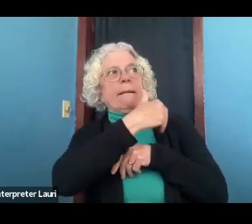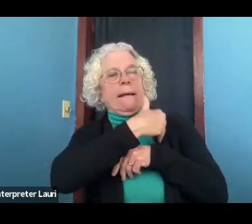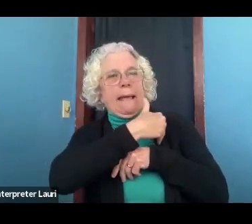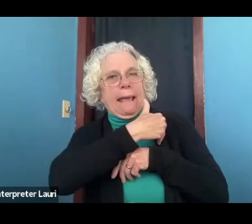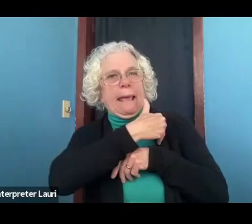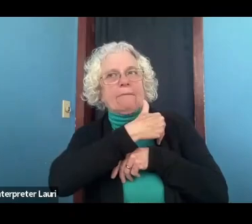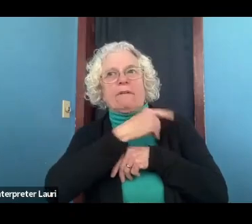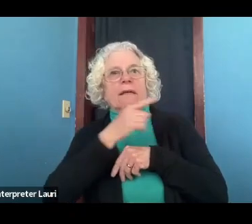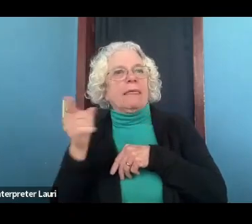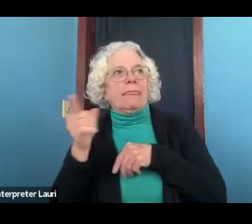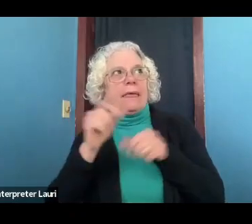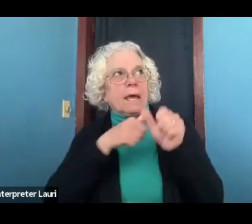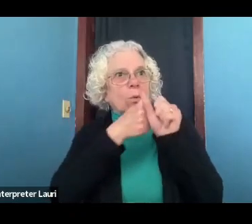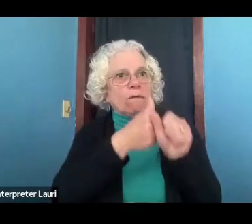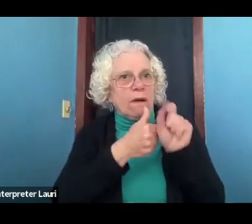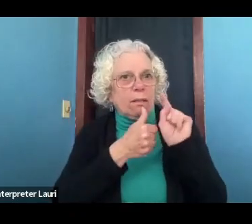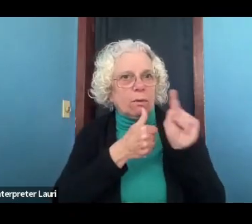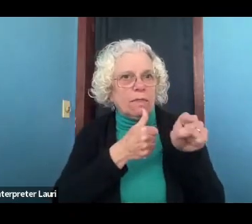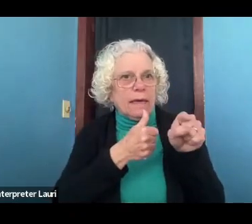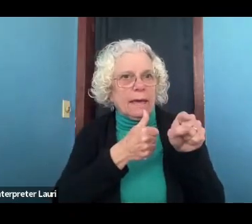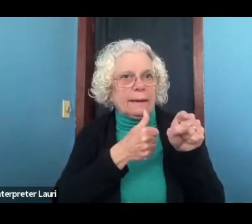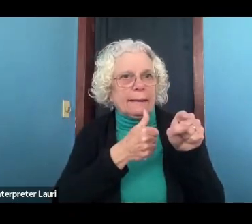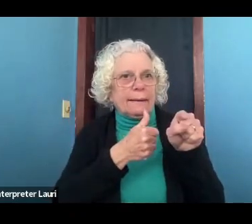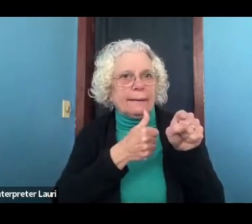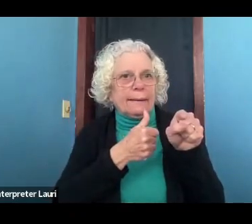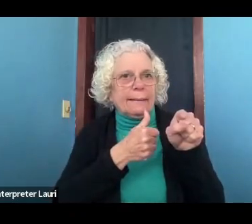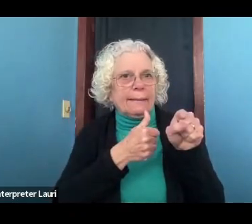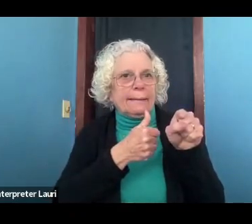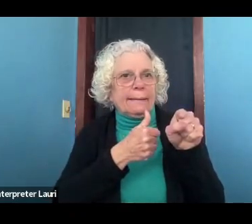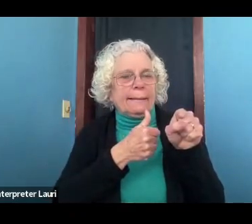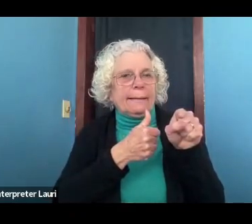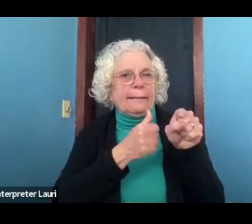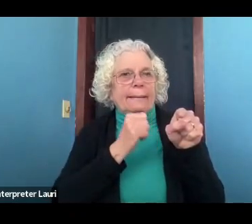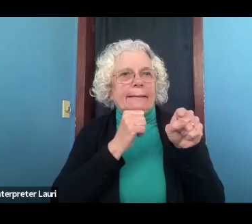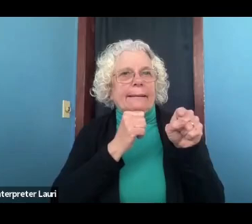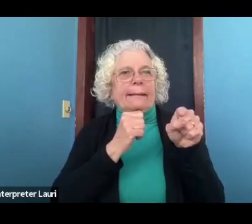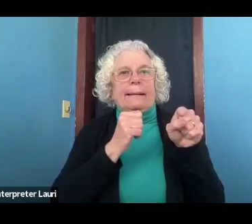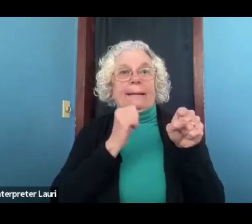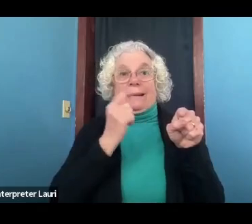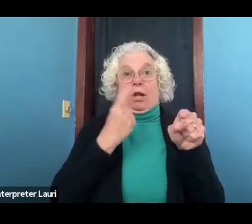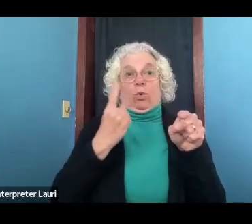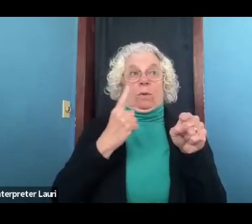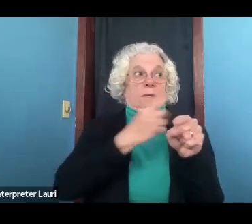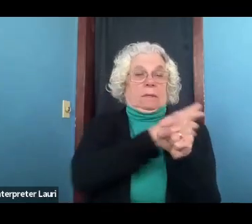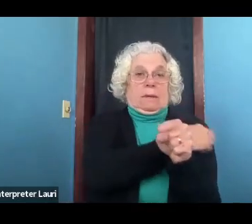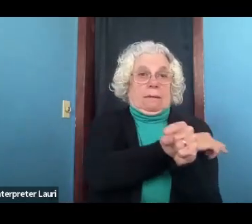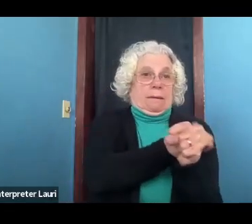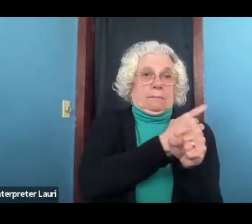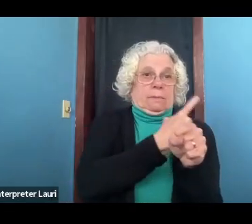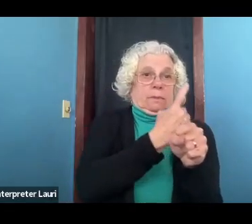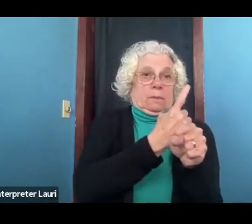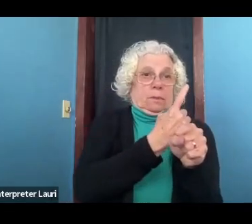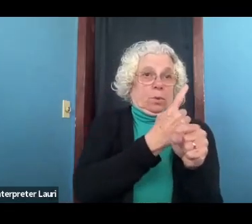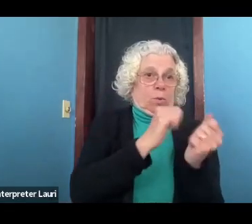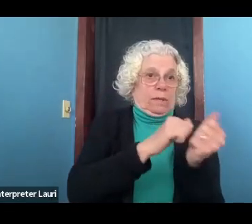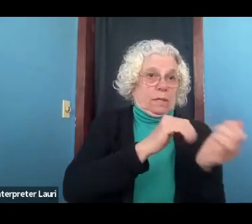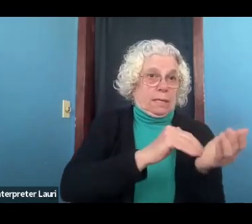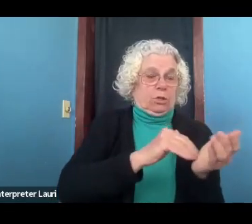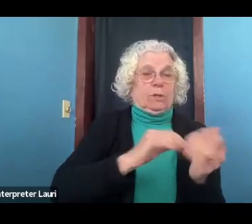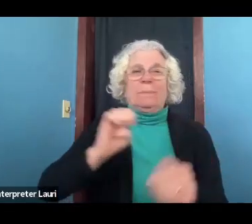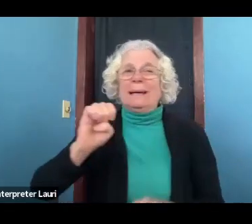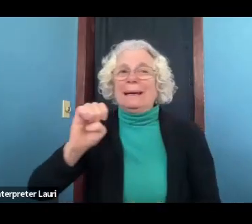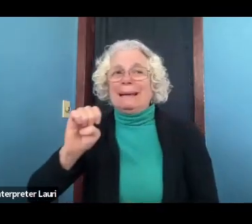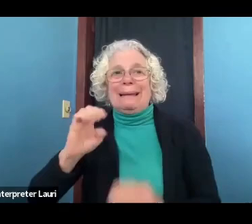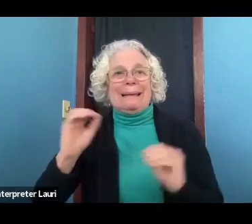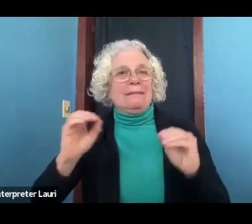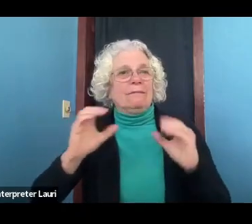your wishes will be followed in the outside of a healthcare provider setting. Without it, the EMTs